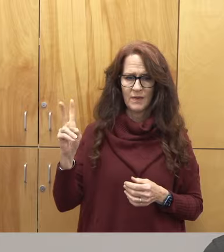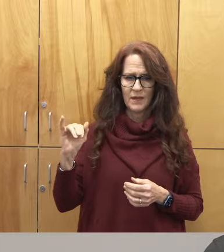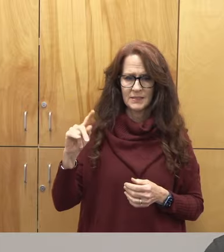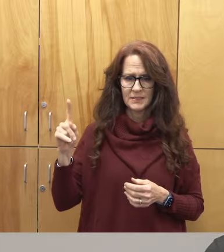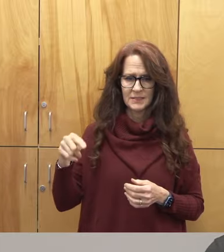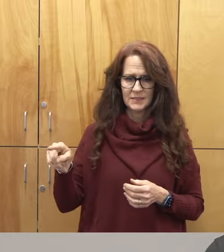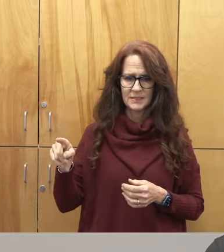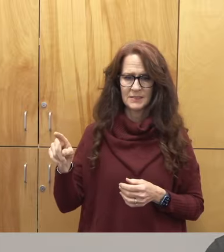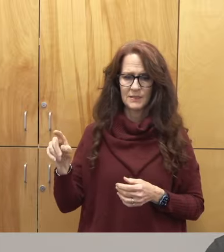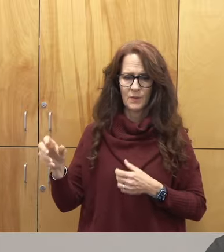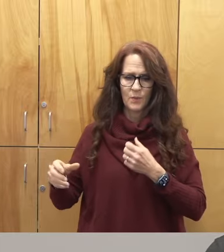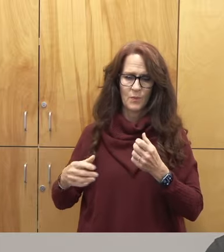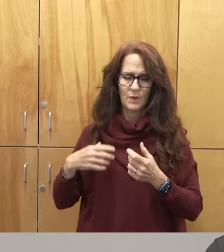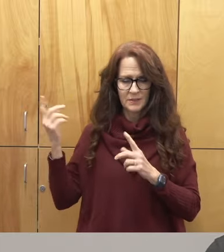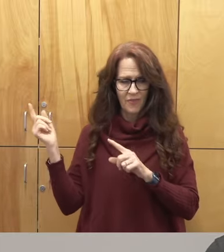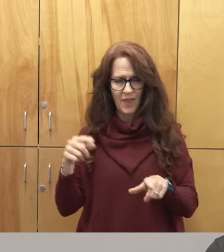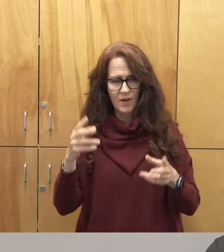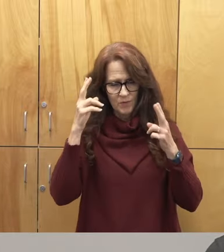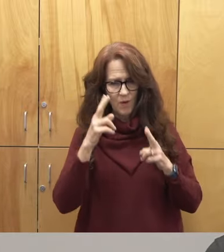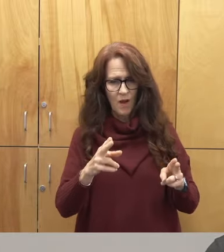also honor Mr. Petrie. And